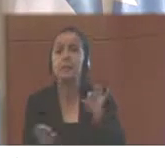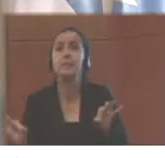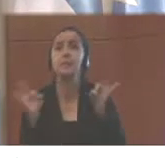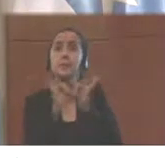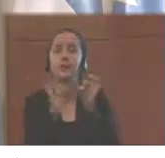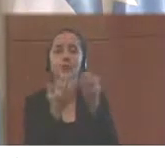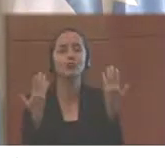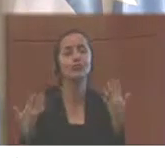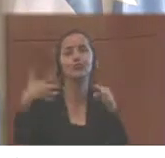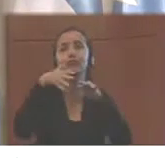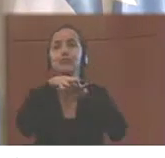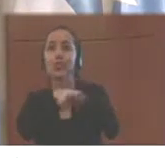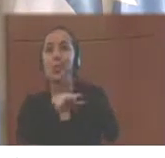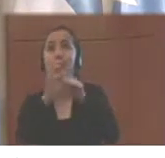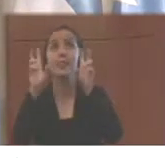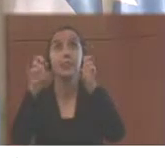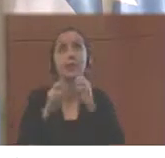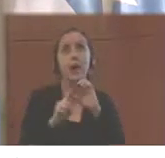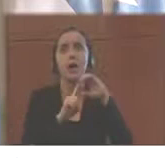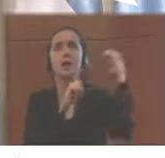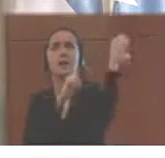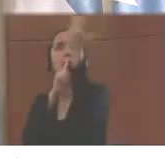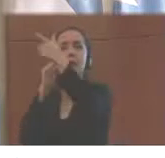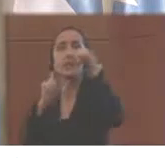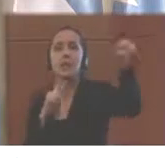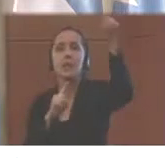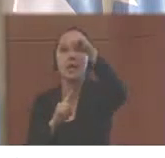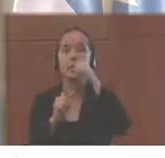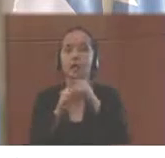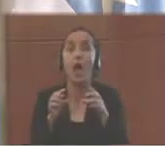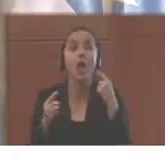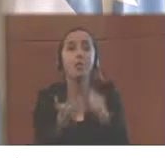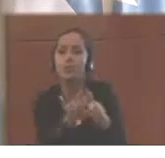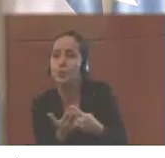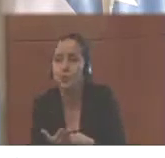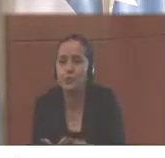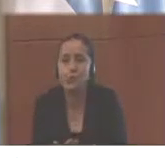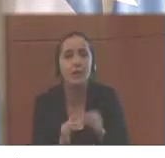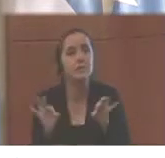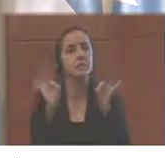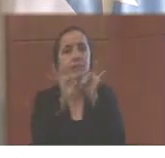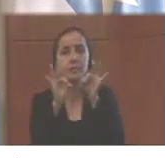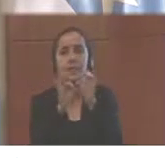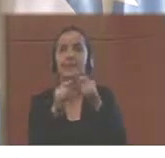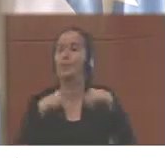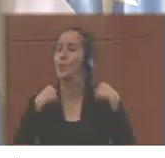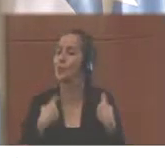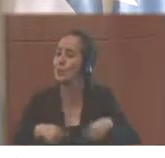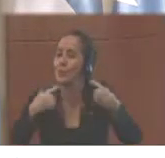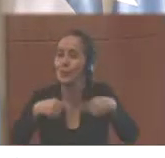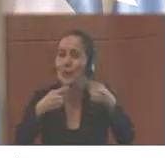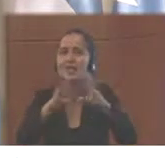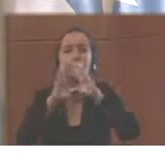acknowledge the paradigm of an integral management of the climate change risk,